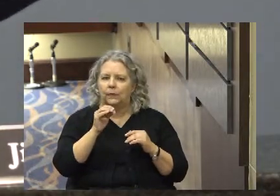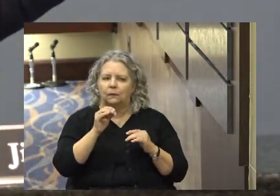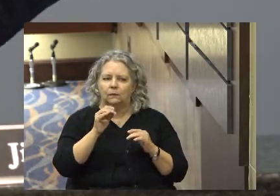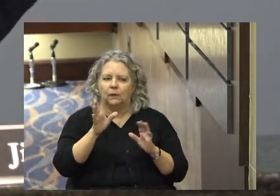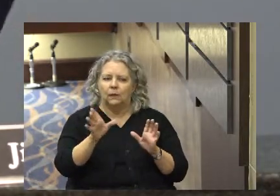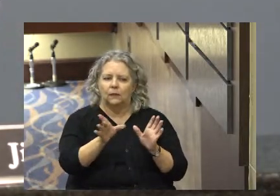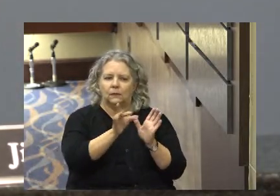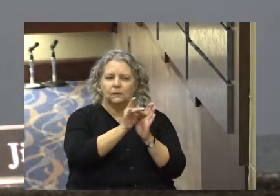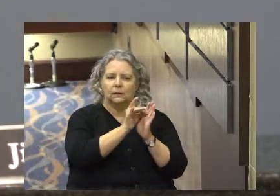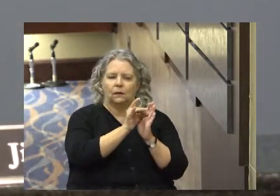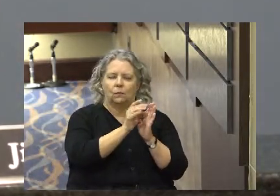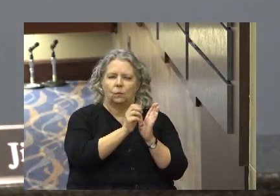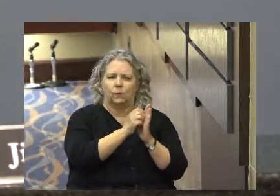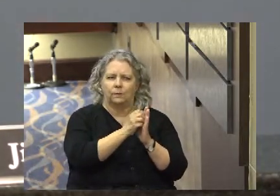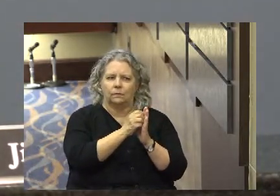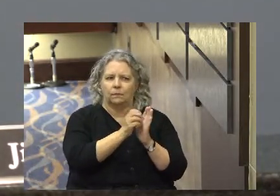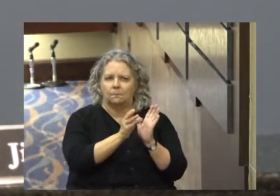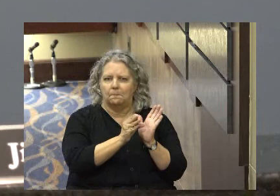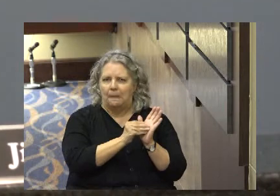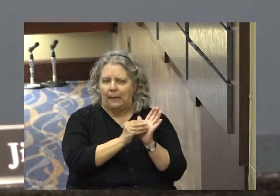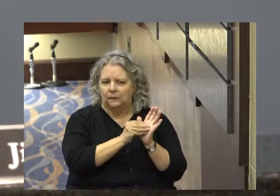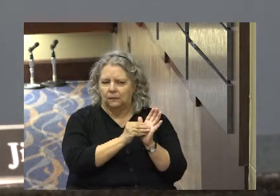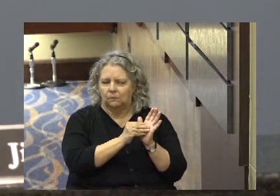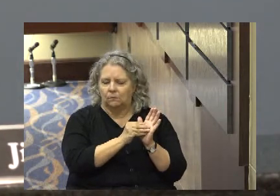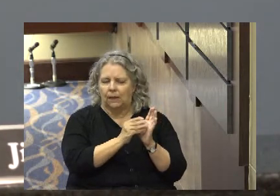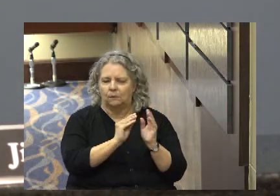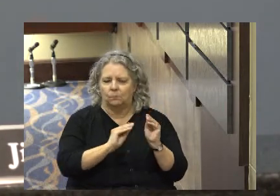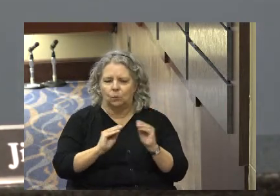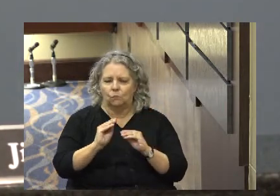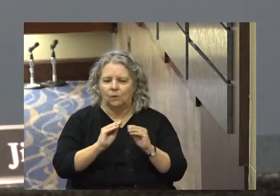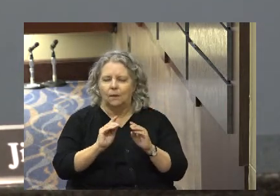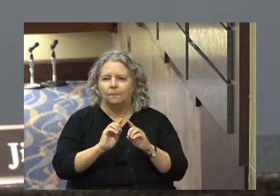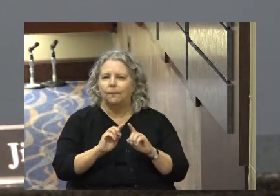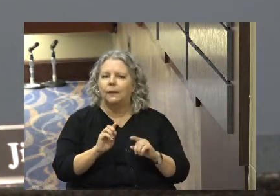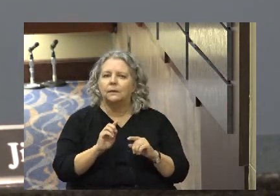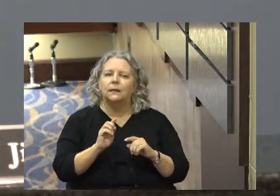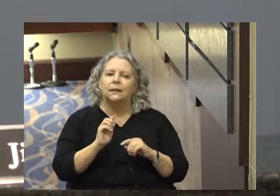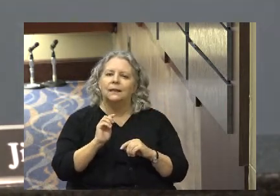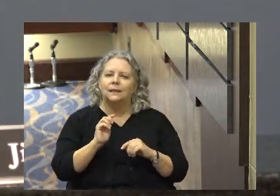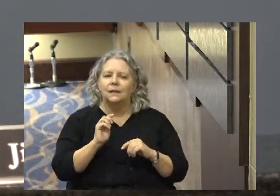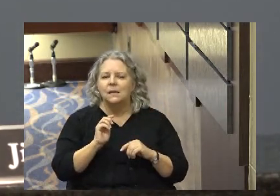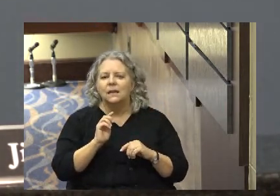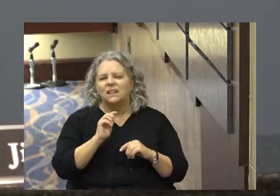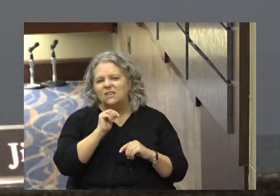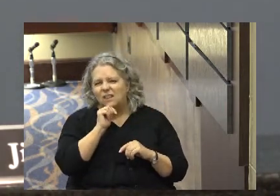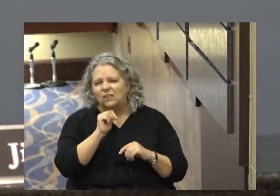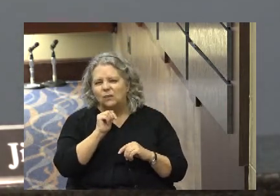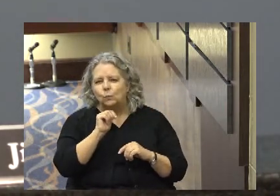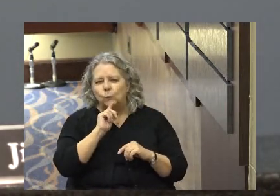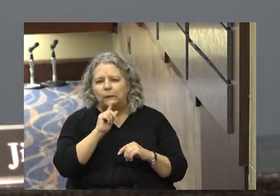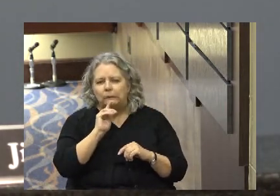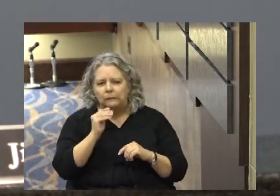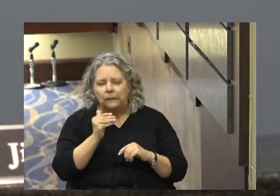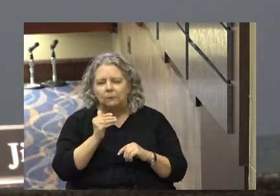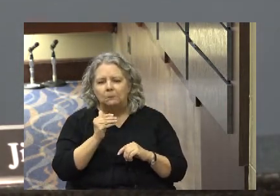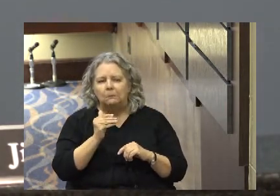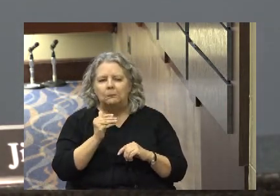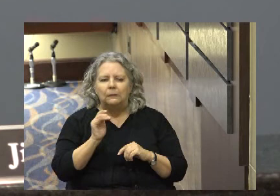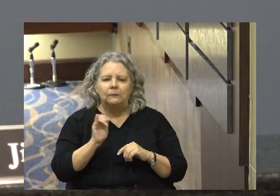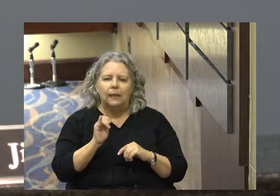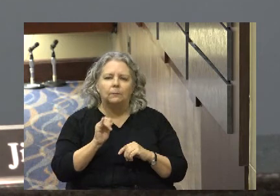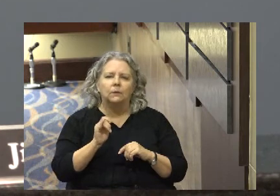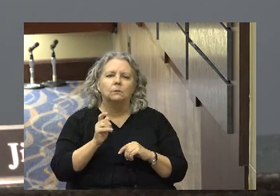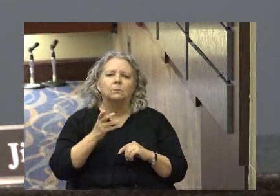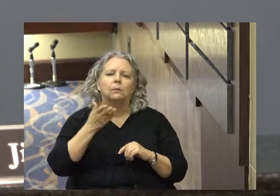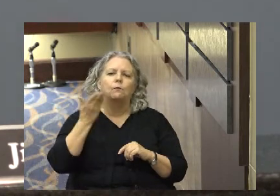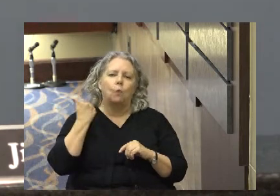movement. But it doesn't seem to me like you get that flood of what made the existing one so unique and so beautiful. But